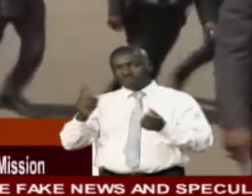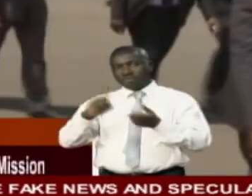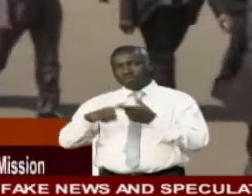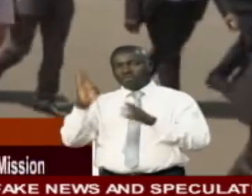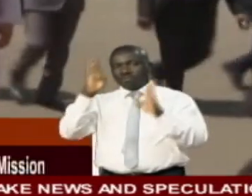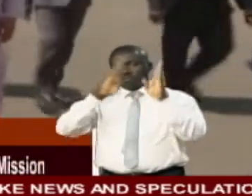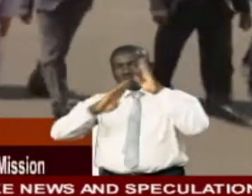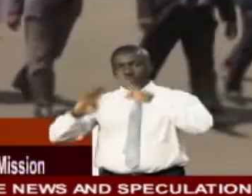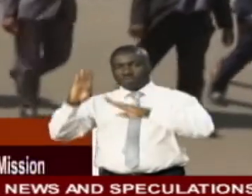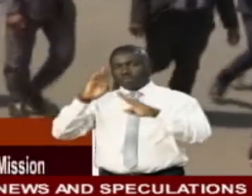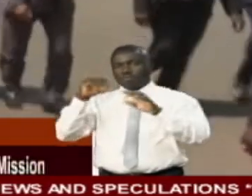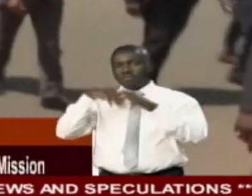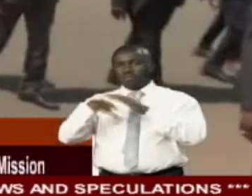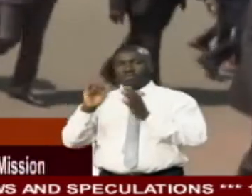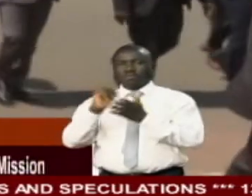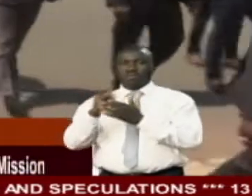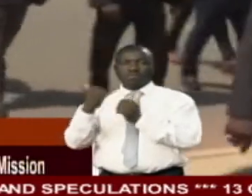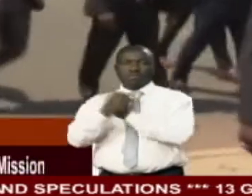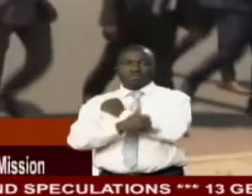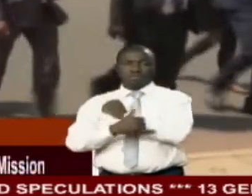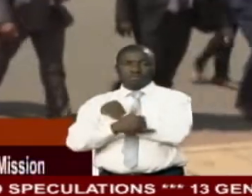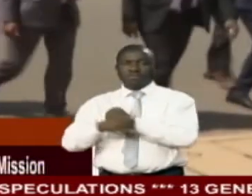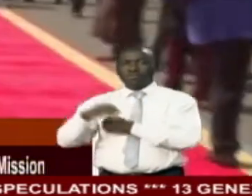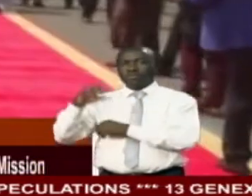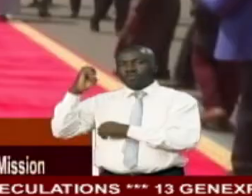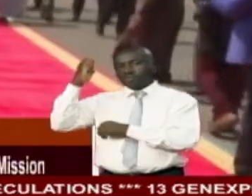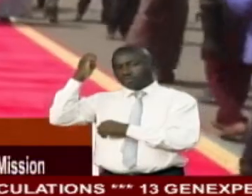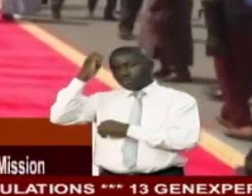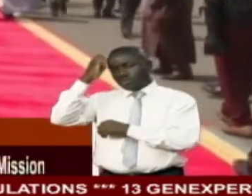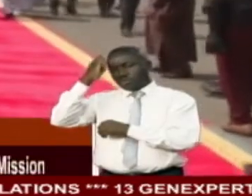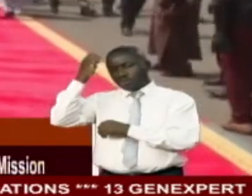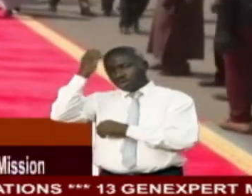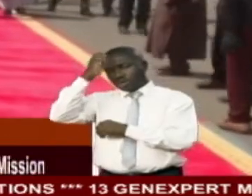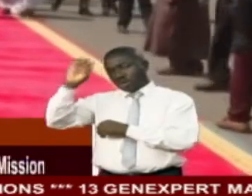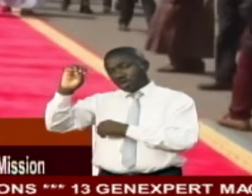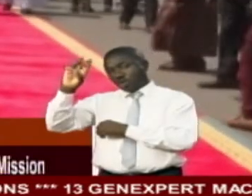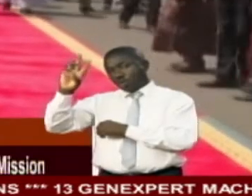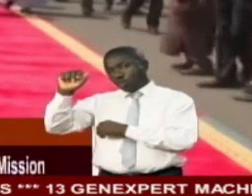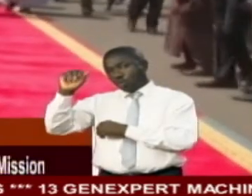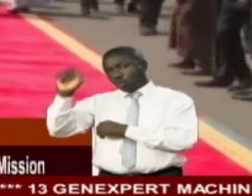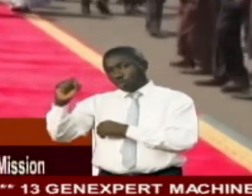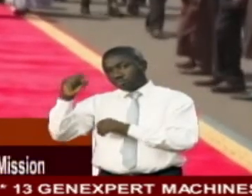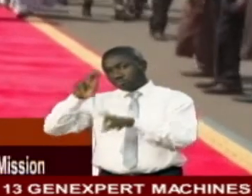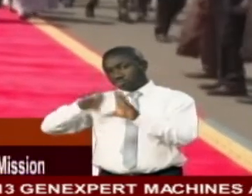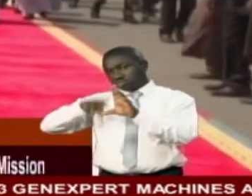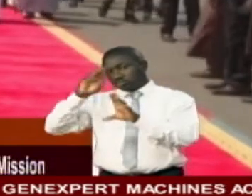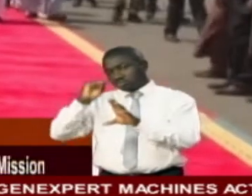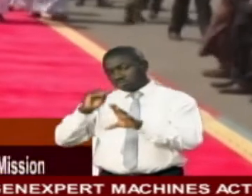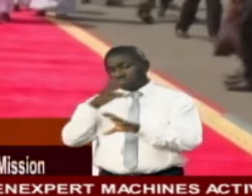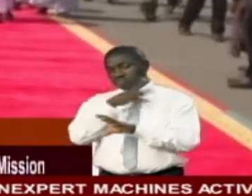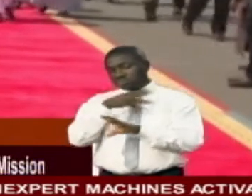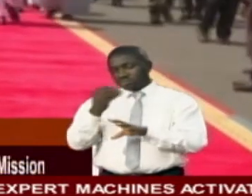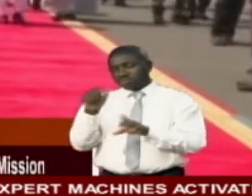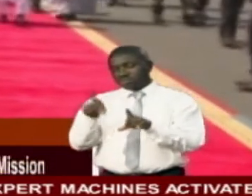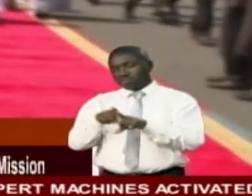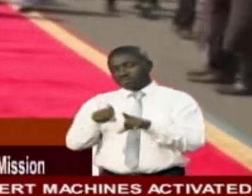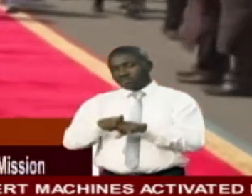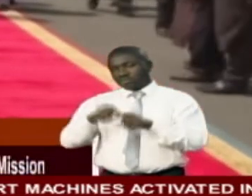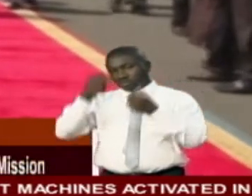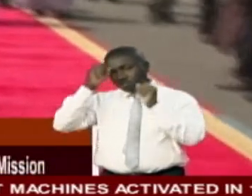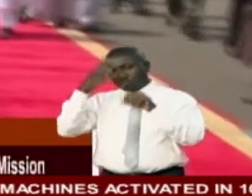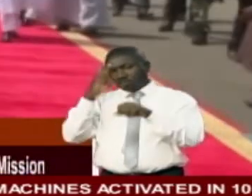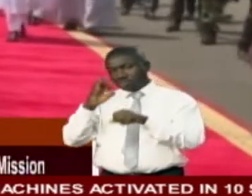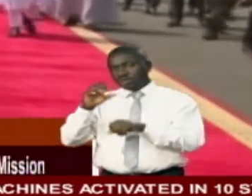the country. ECOWAS Chairman President Muhammadu Issoufou of Niger, as well as Presidents Macky Sall of